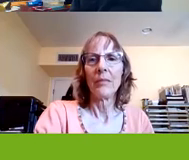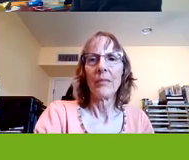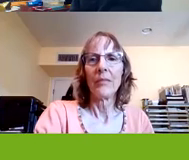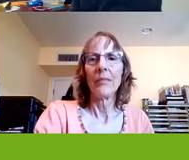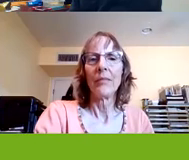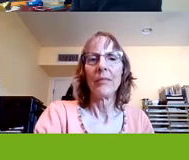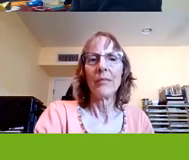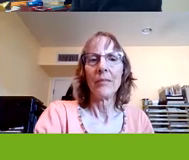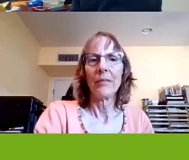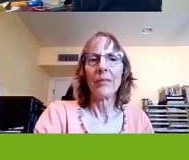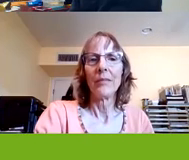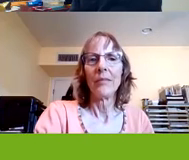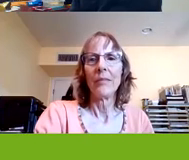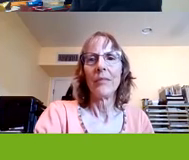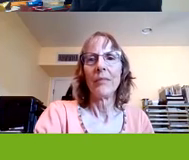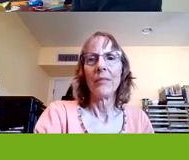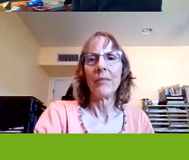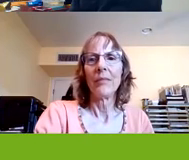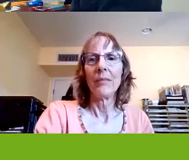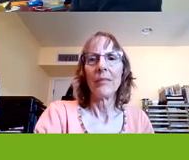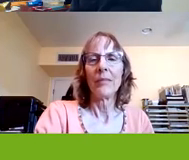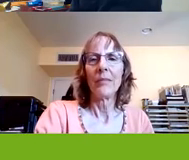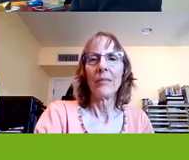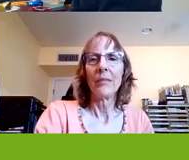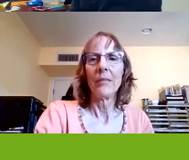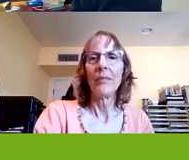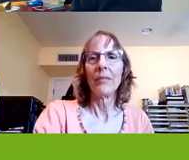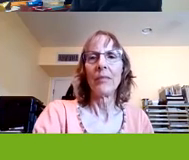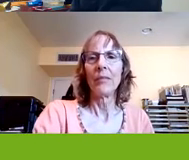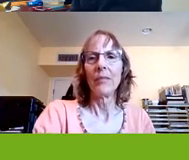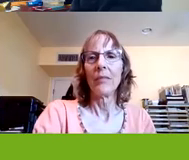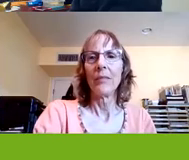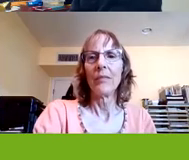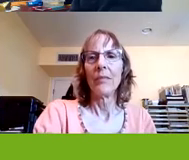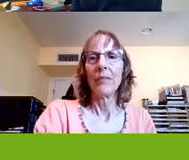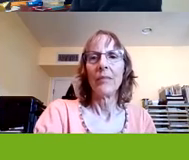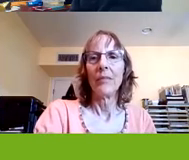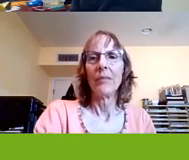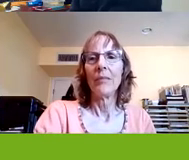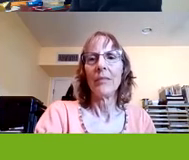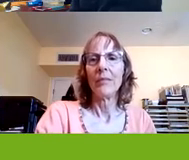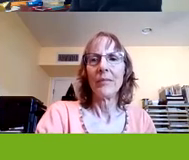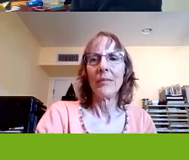was there. From there, once we got the word that we were all working remotely and